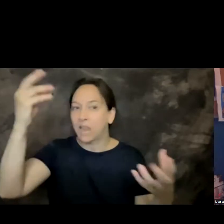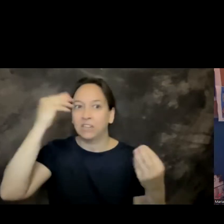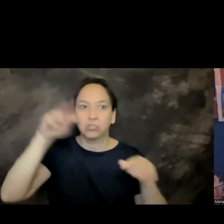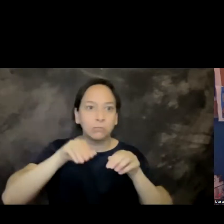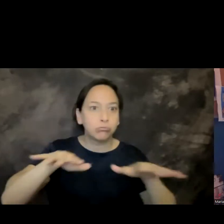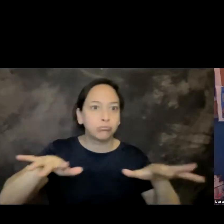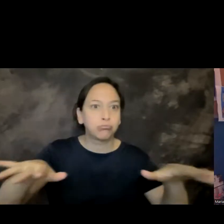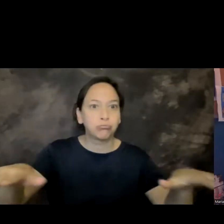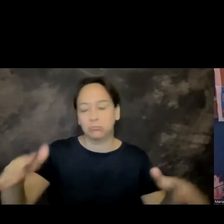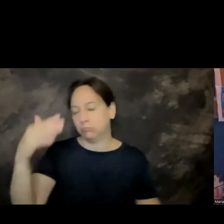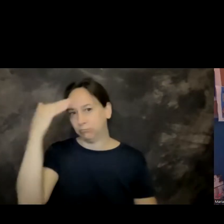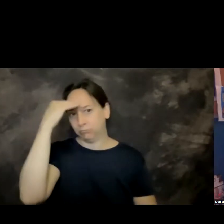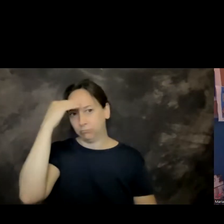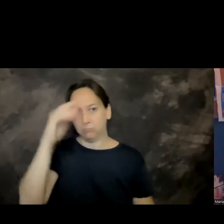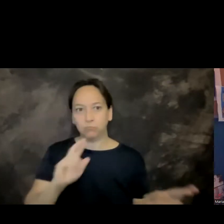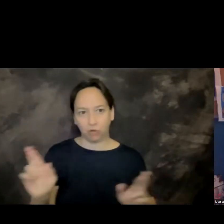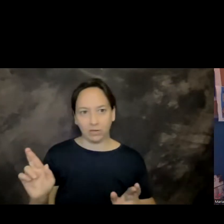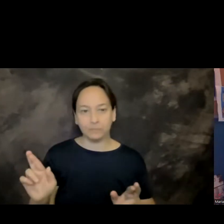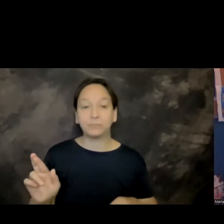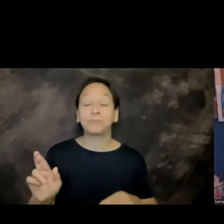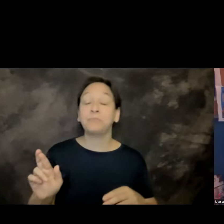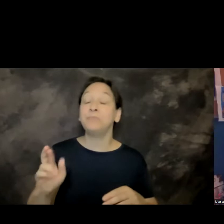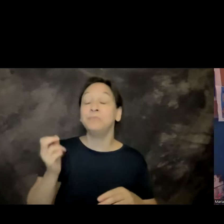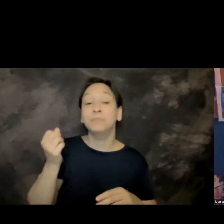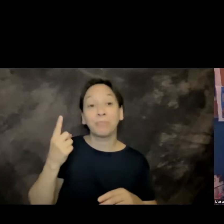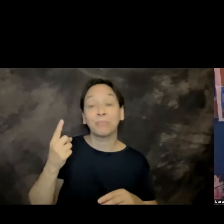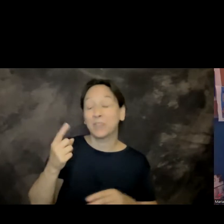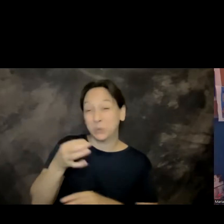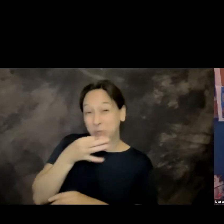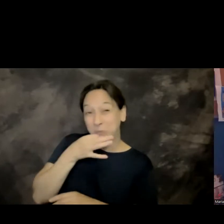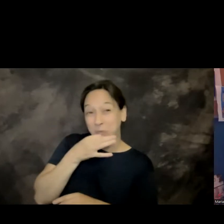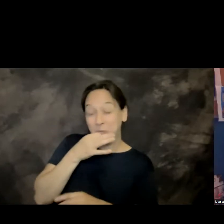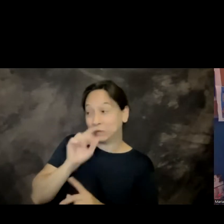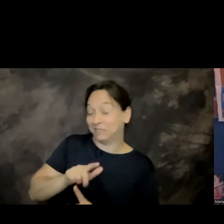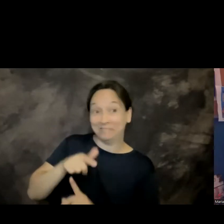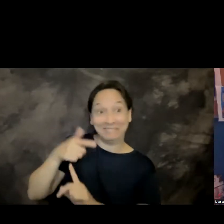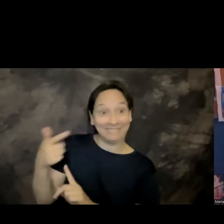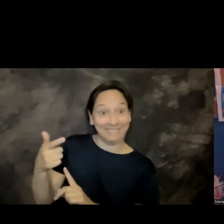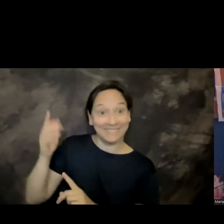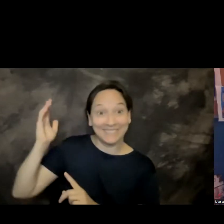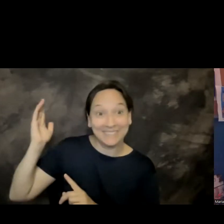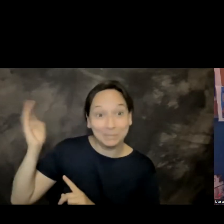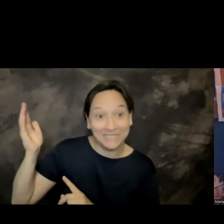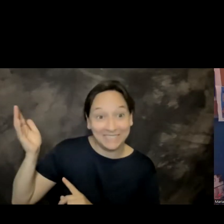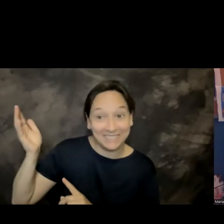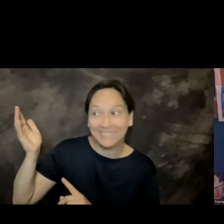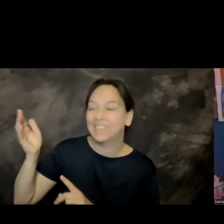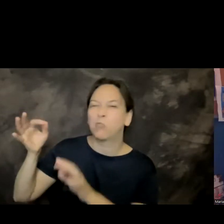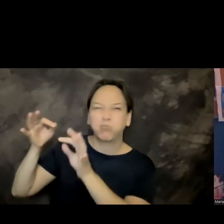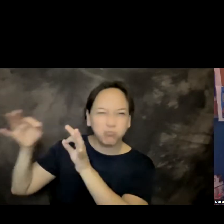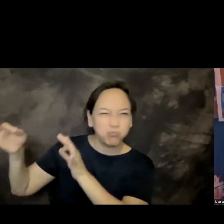before I hand it off to our guest of honor, who will be here for a couple of minutes talking to all of us, I want